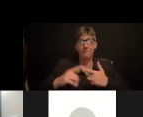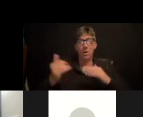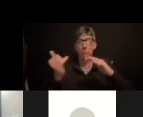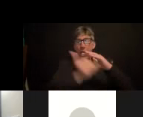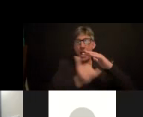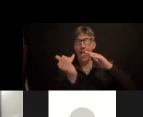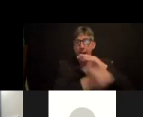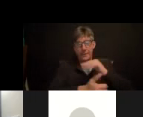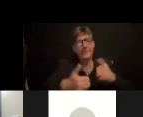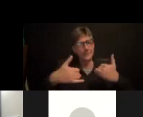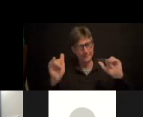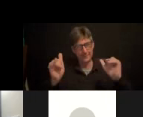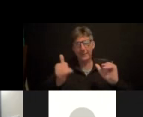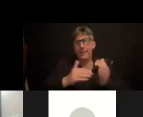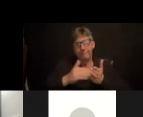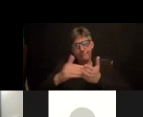of service.